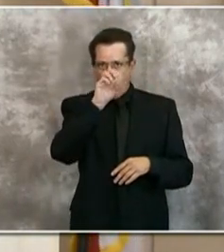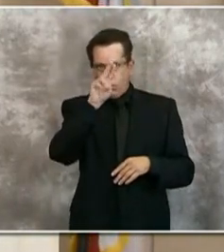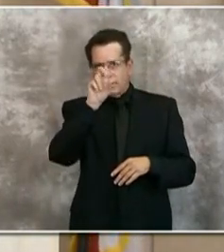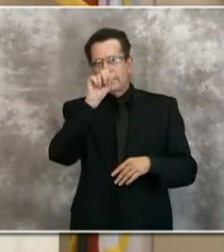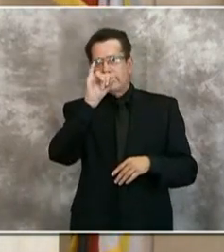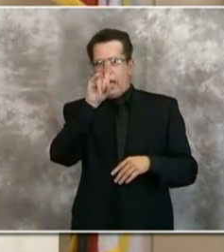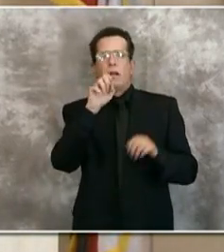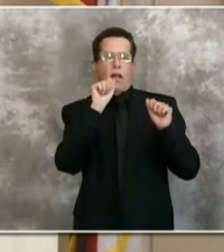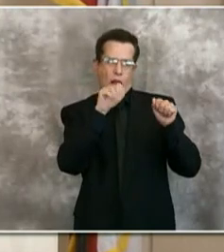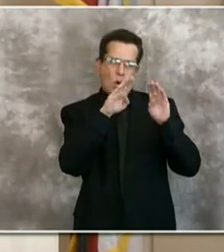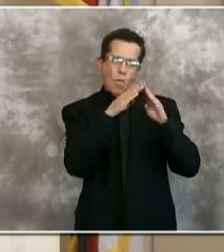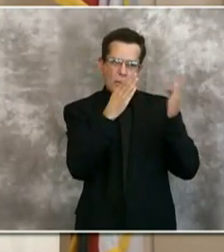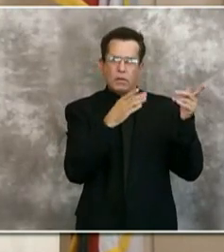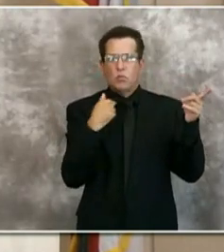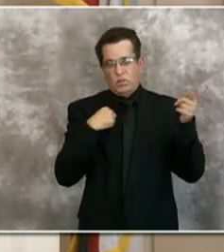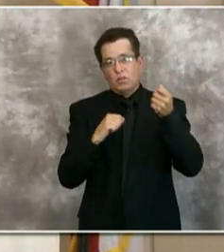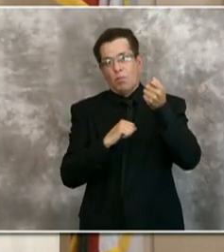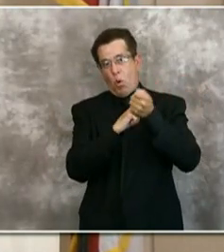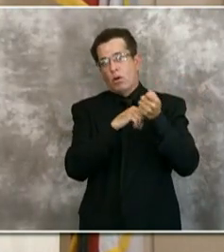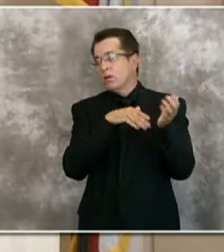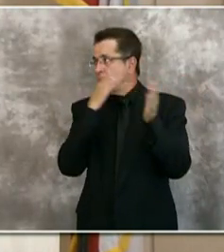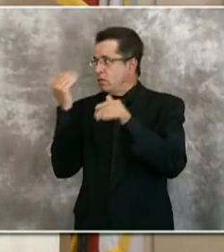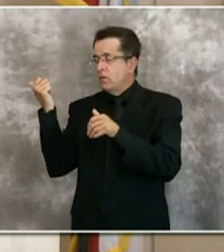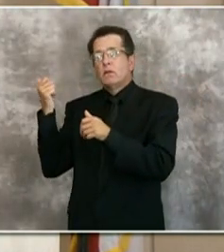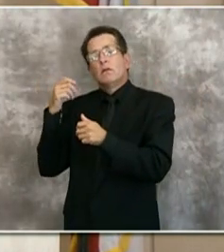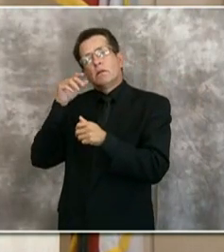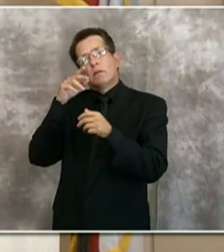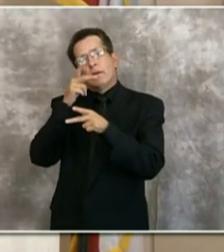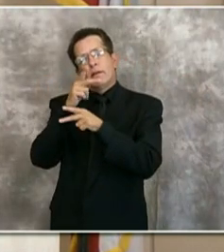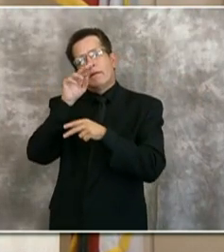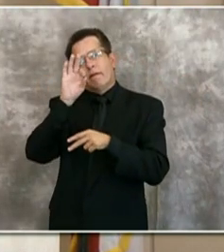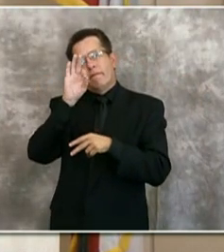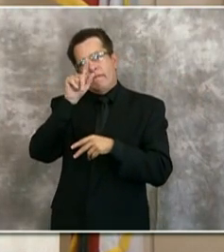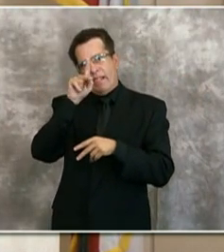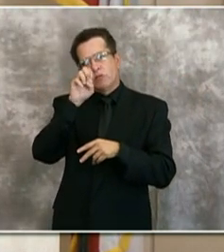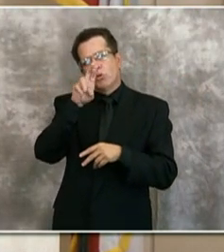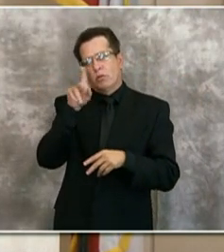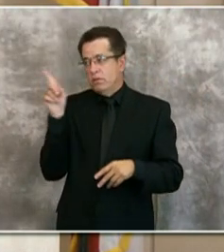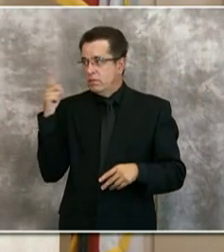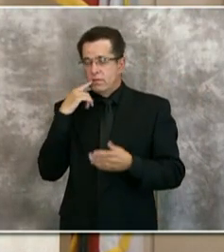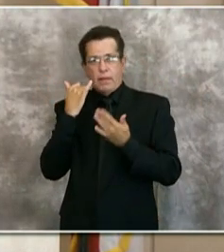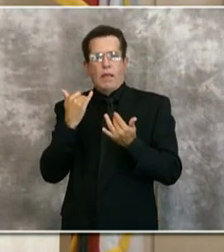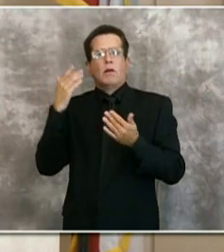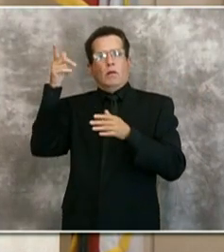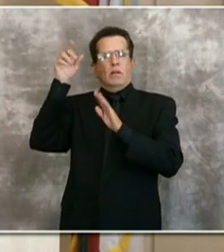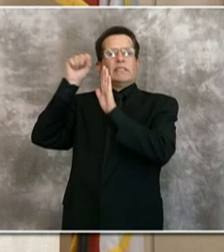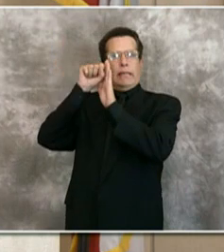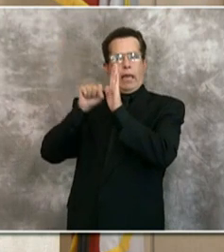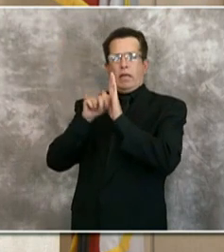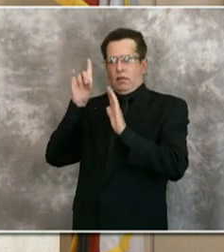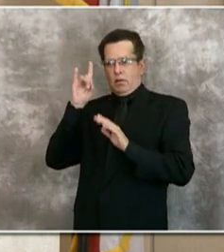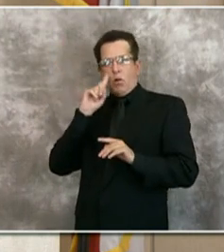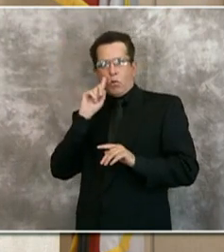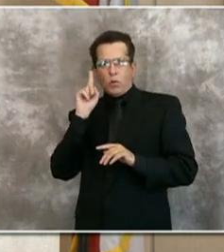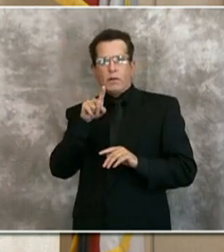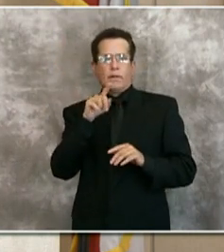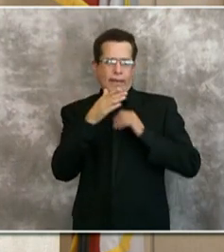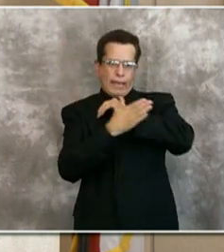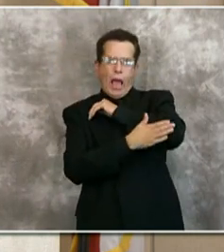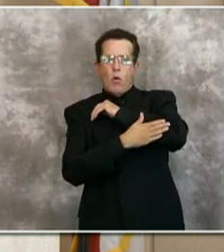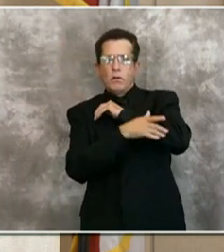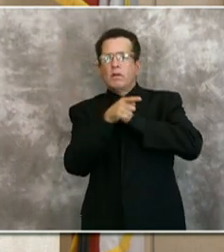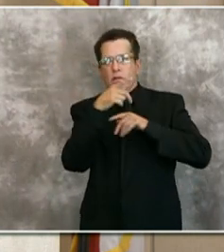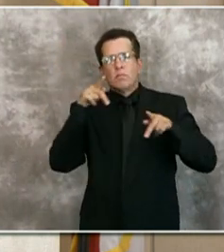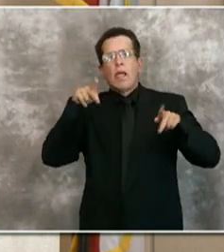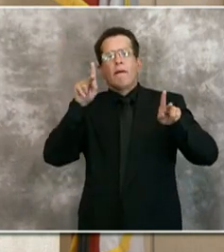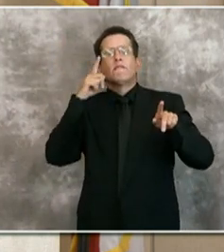Yeah, thank you, Andrew. I think the changes that you're seeing, both what the state did, things the city's done, things the county's done to facilitate